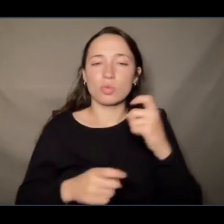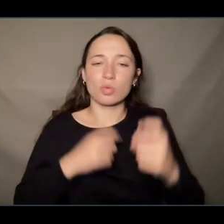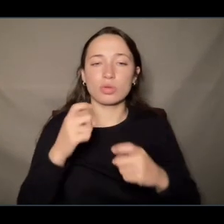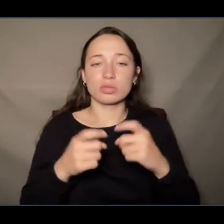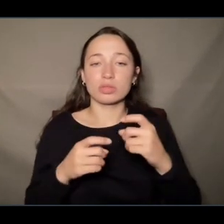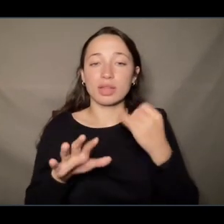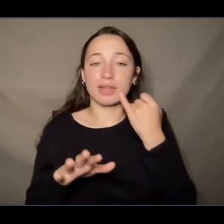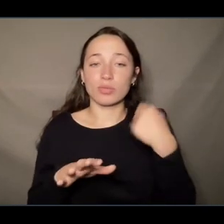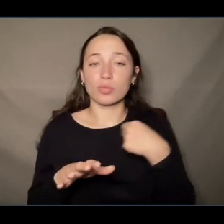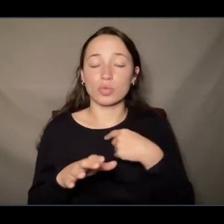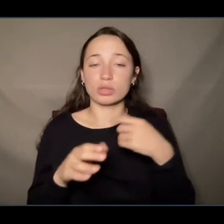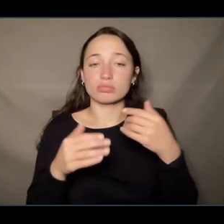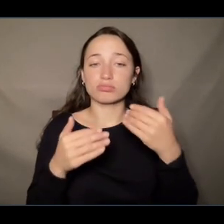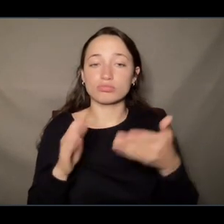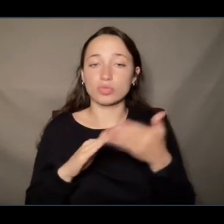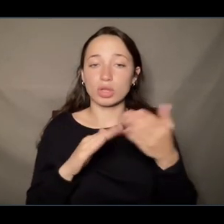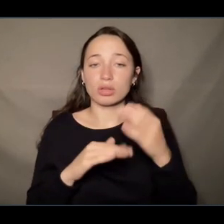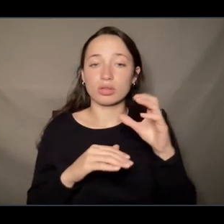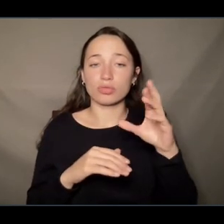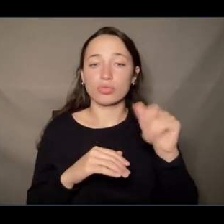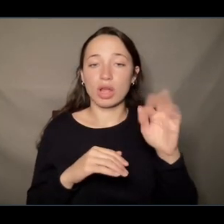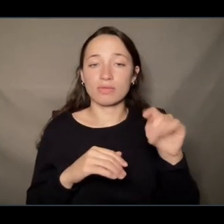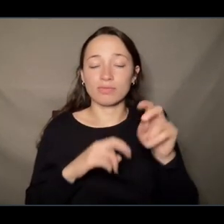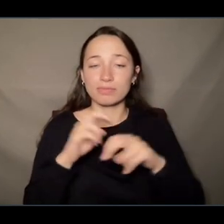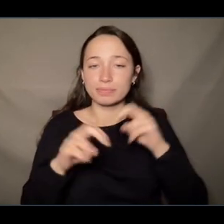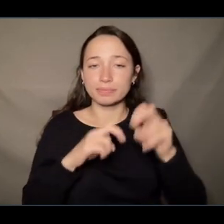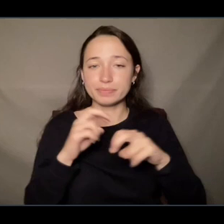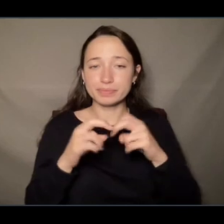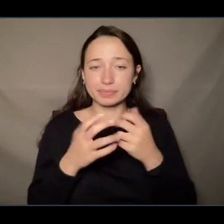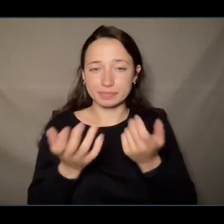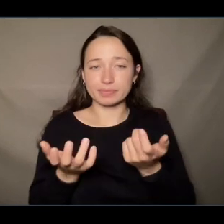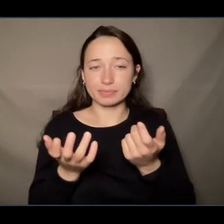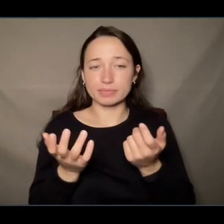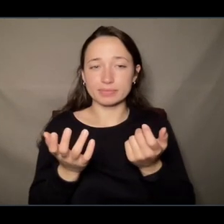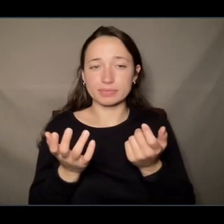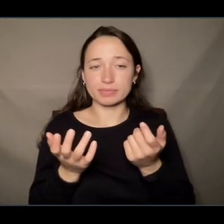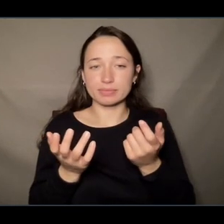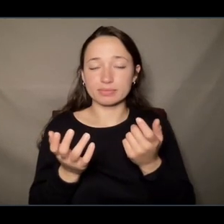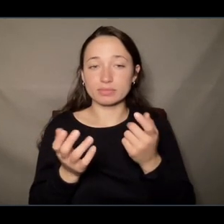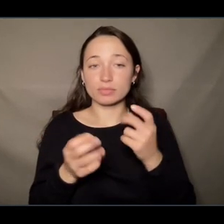do, everything is donated. So if we run a craft fair,